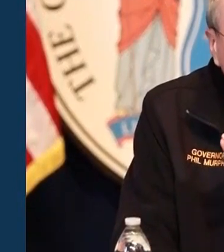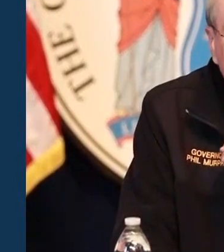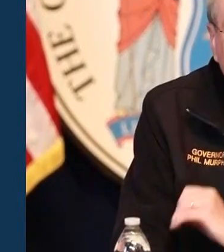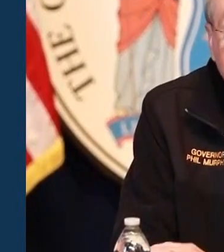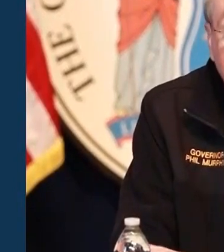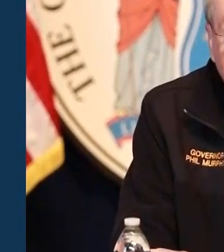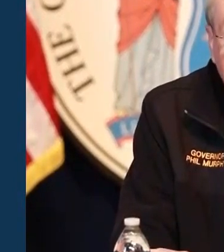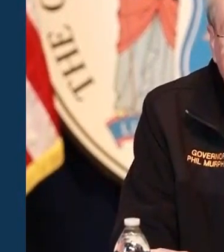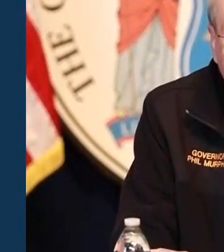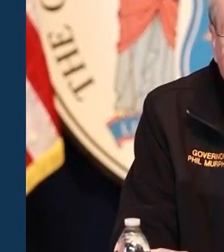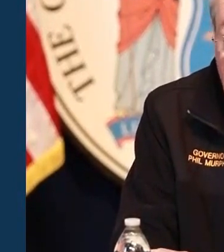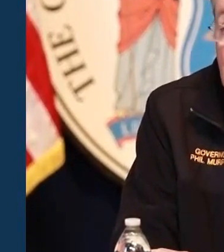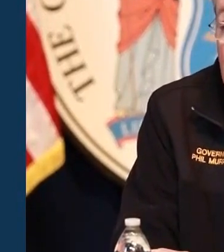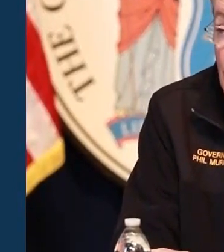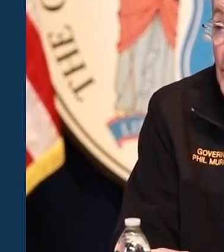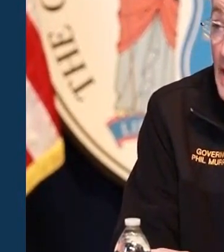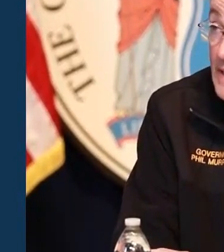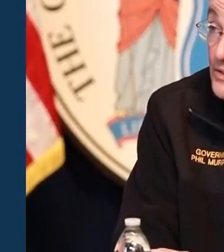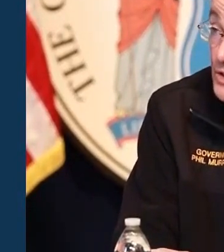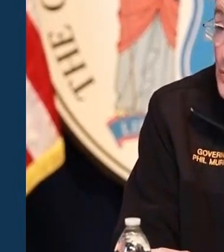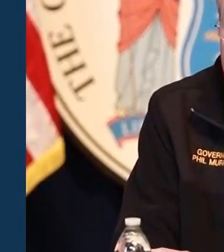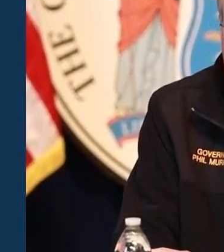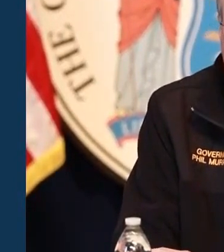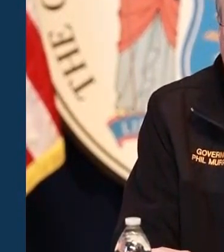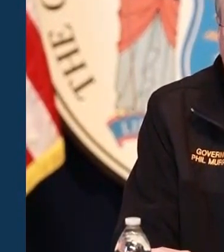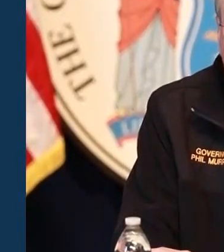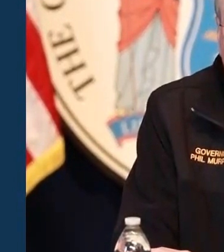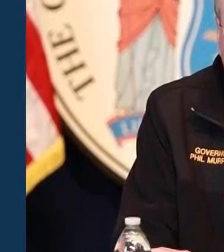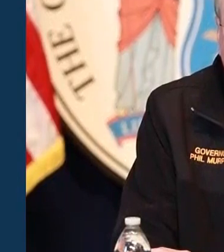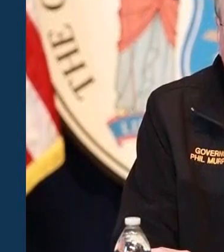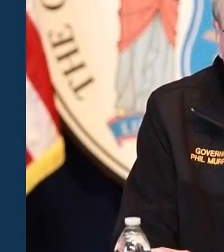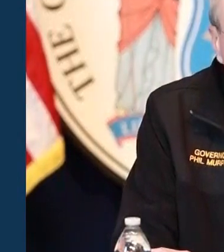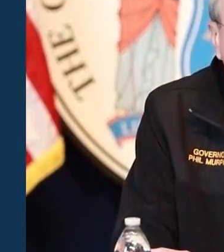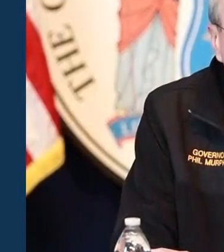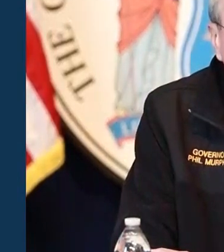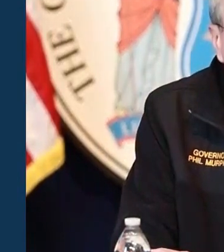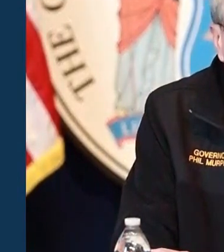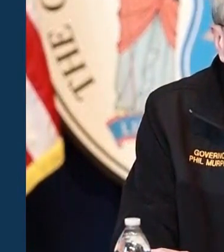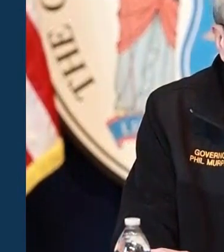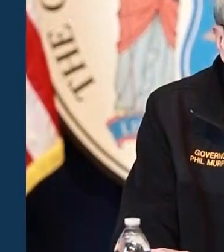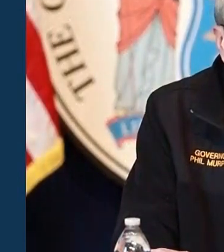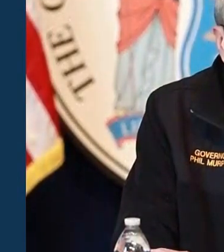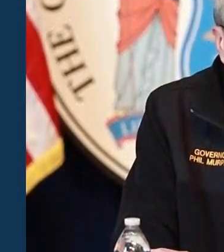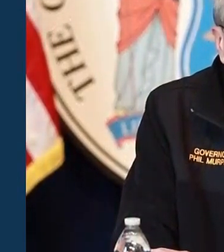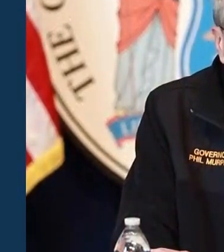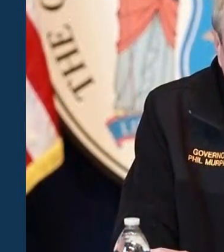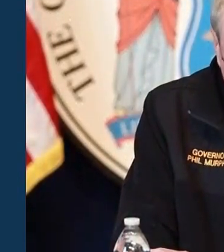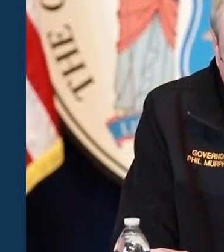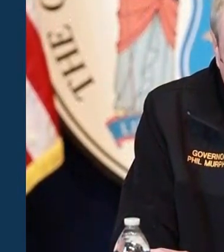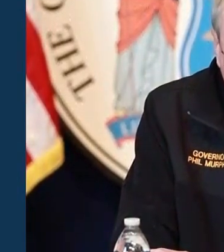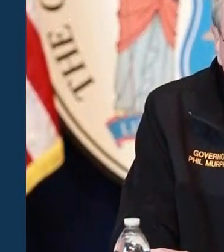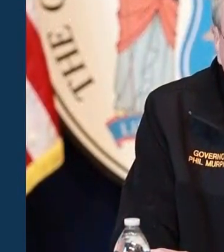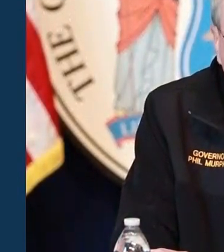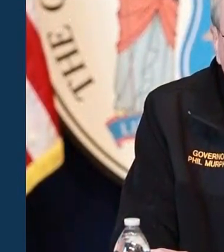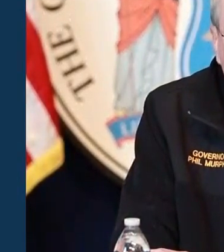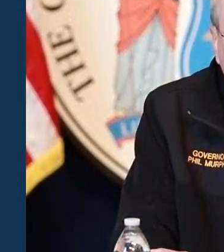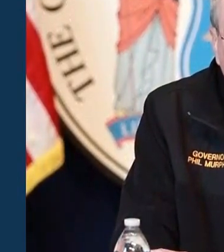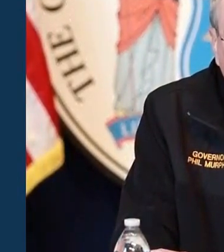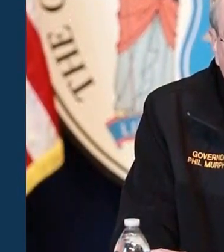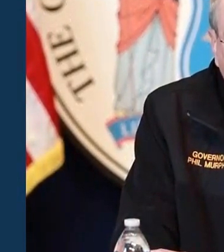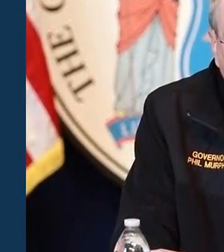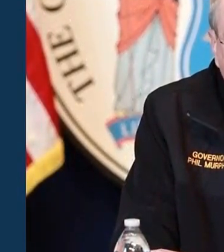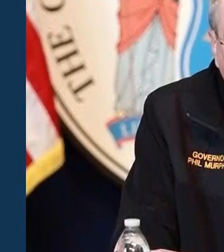least beginning to see some light here, 682 residents who are discharged, and that's a big deal. Let's flip to a map that we've